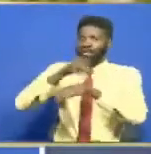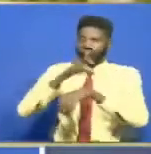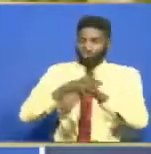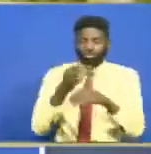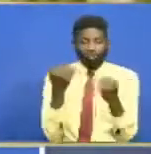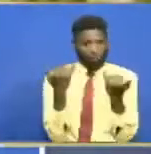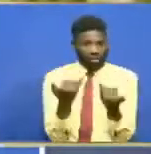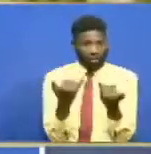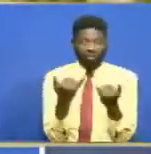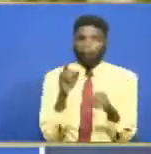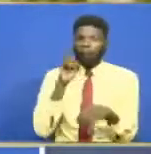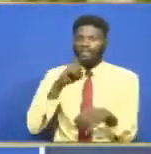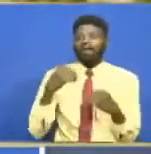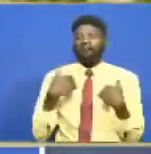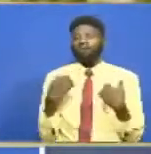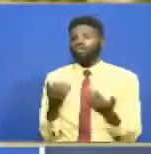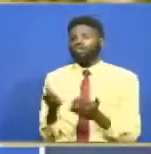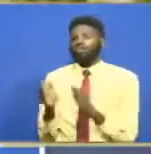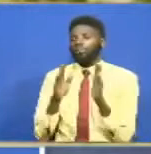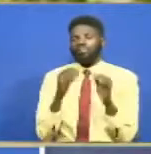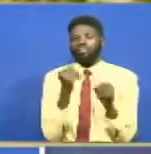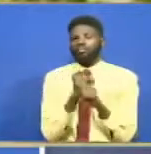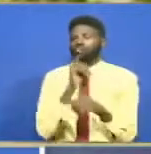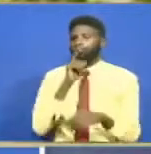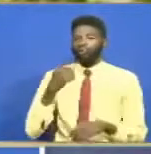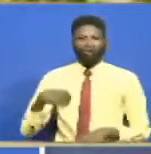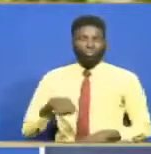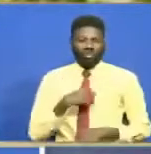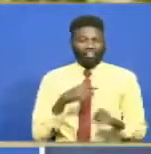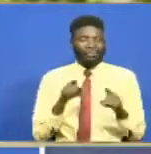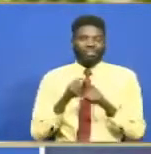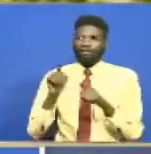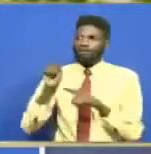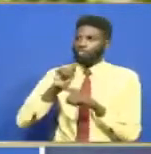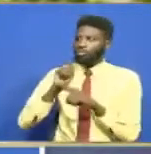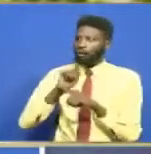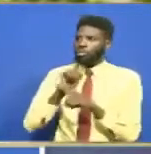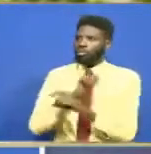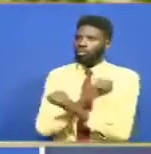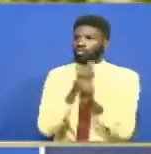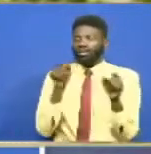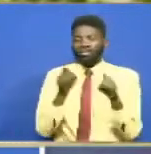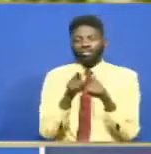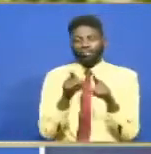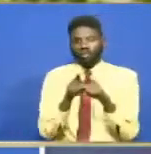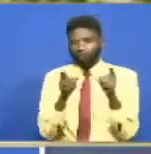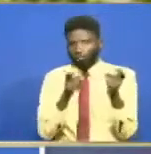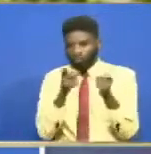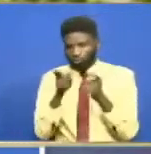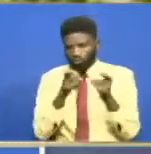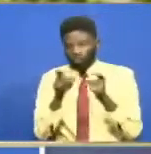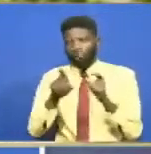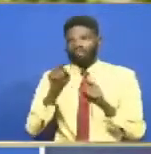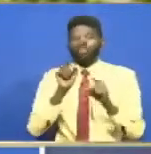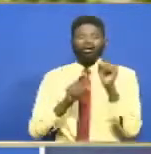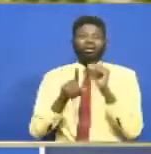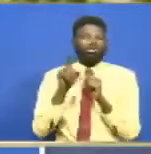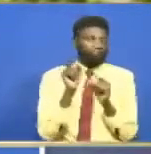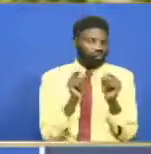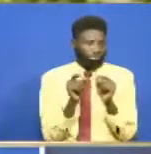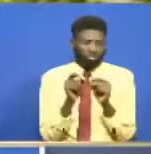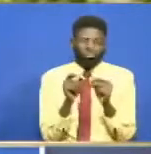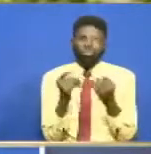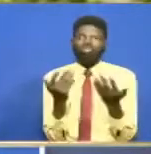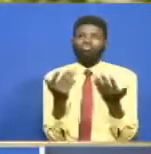has to be a way of ensuring that we have a proper training and also control selection, because that's the only way. And